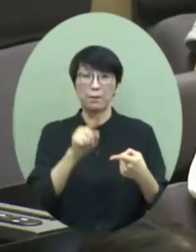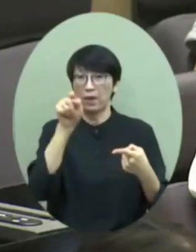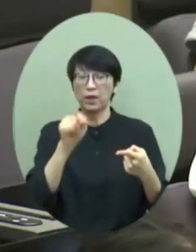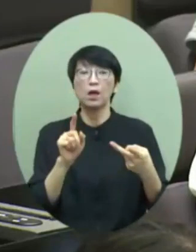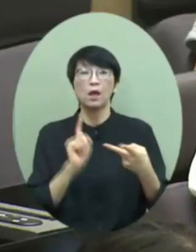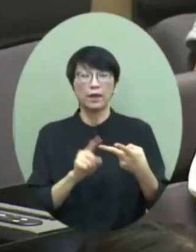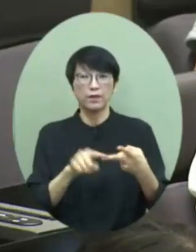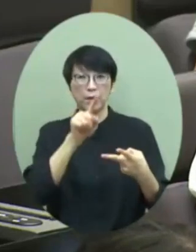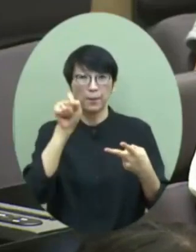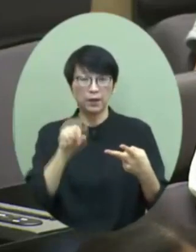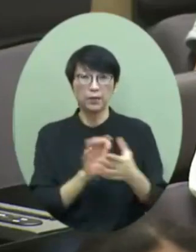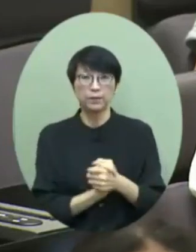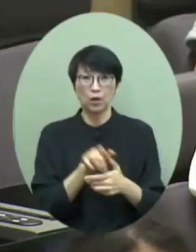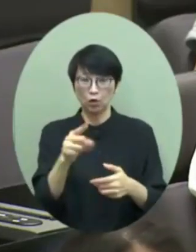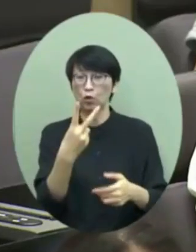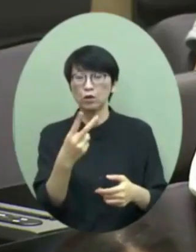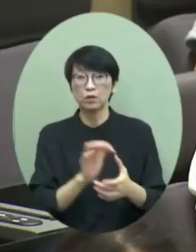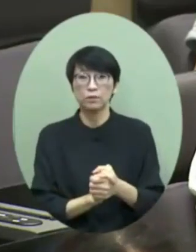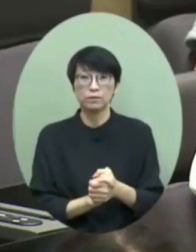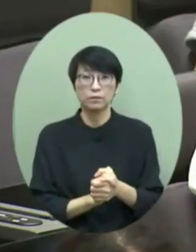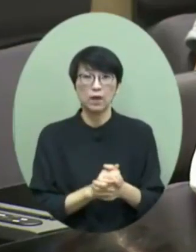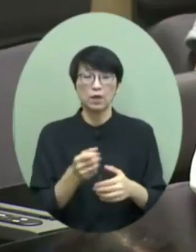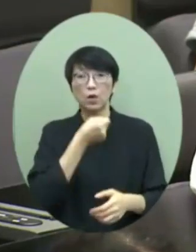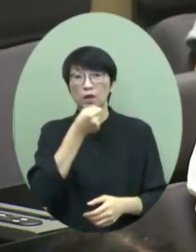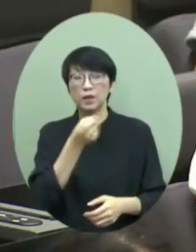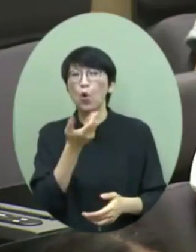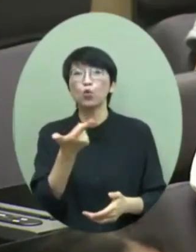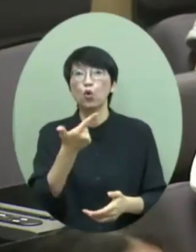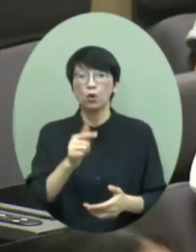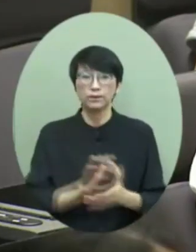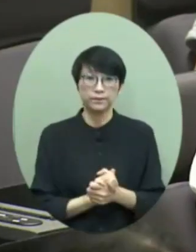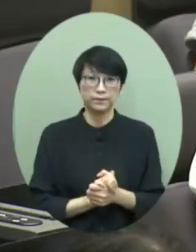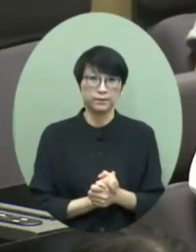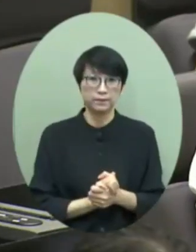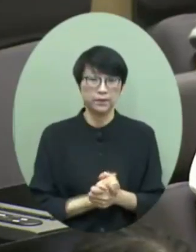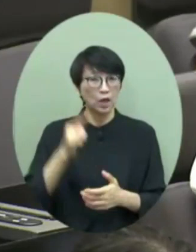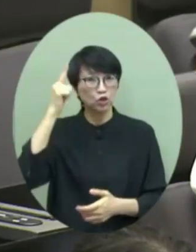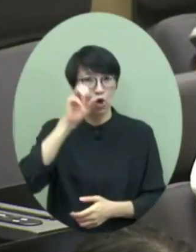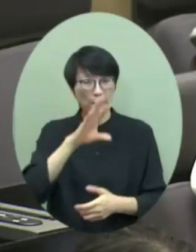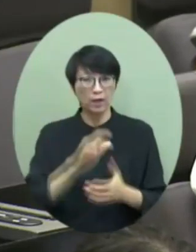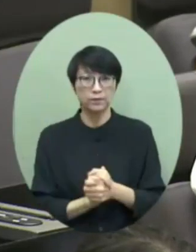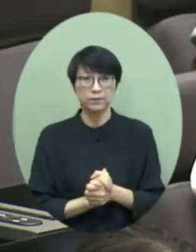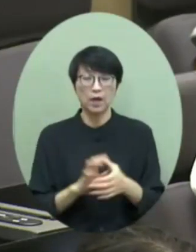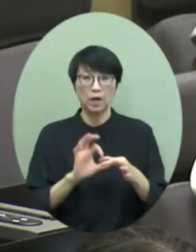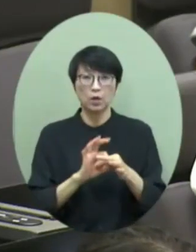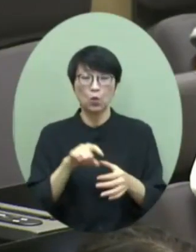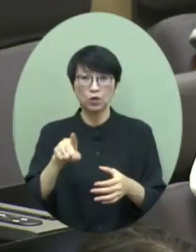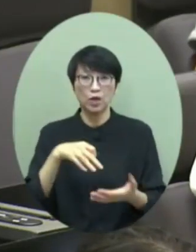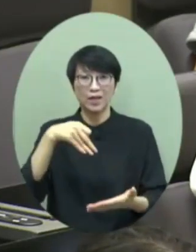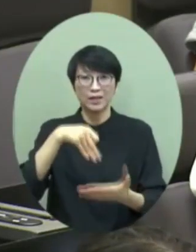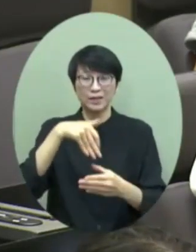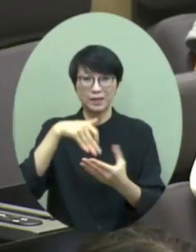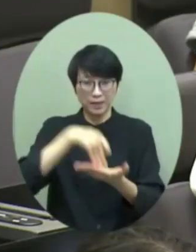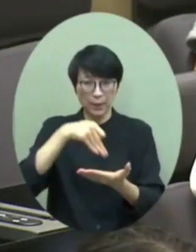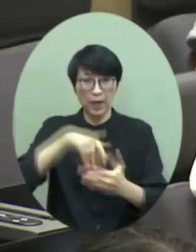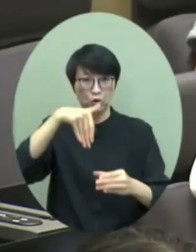of government bodies. So can you please clarify? All right, there are already two questions. One more.